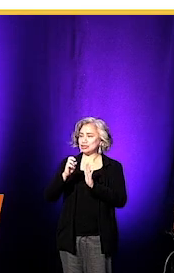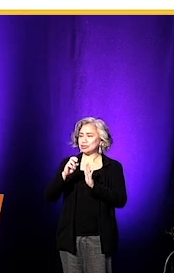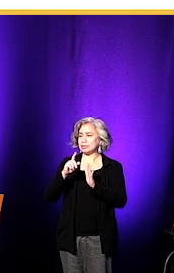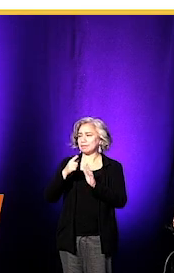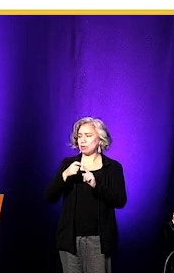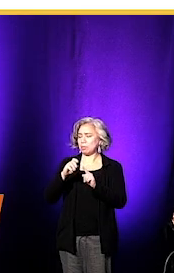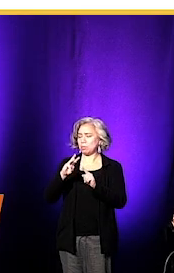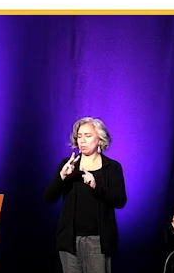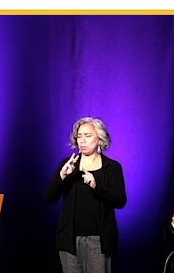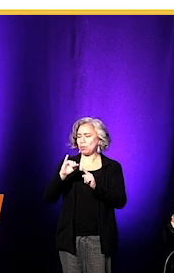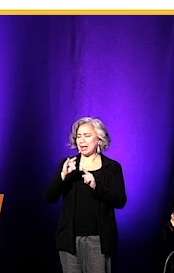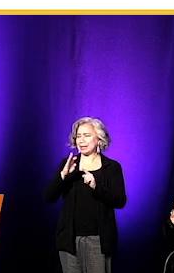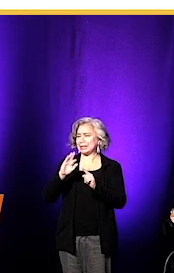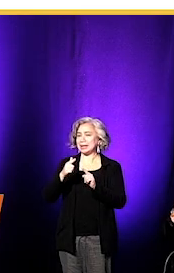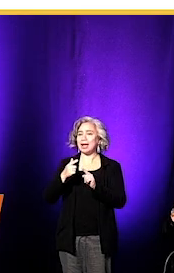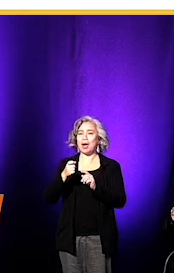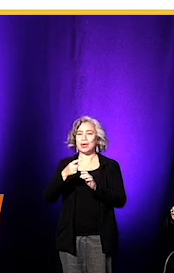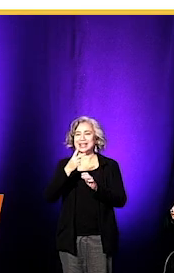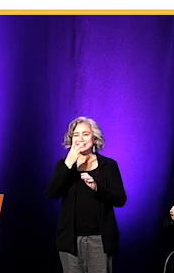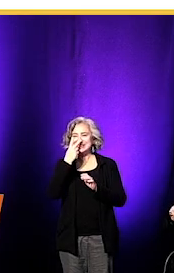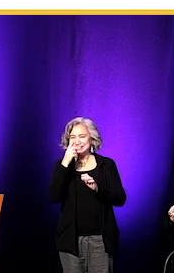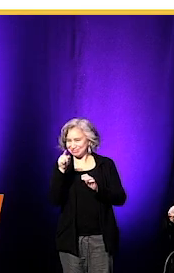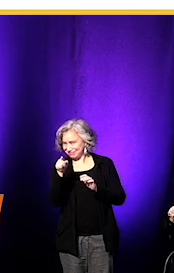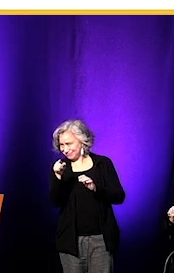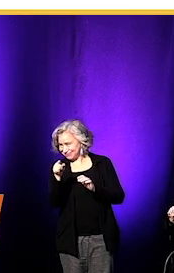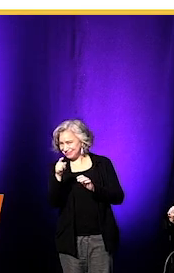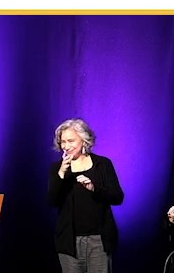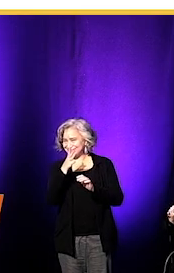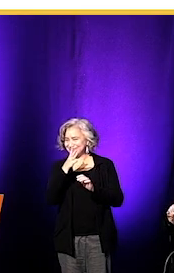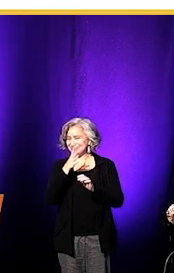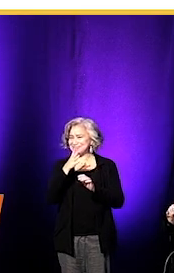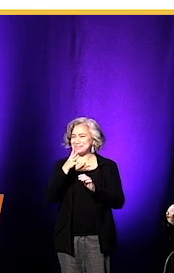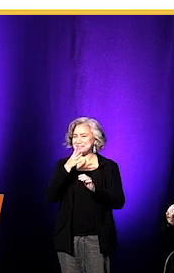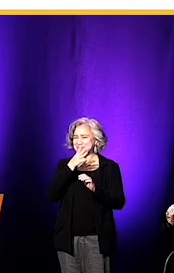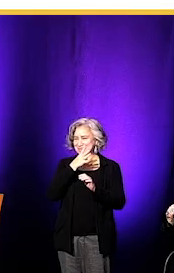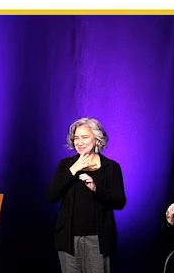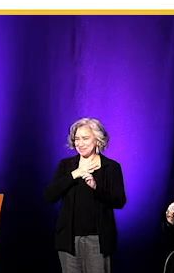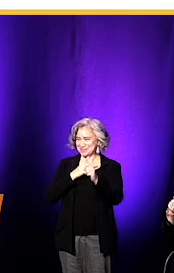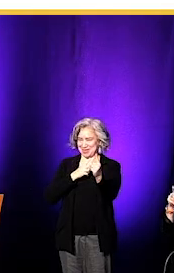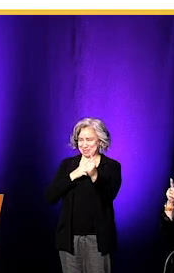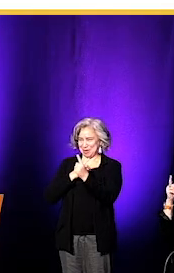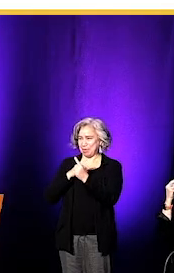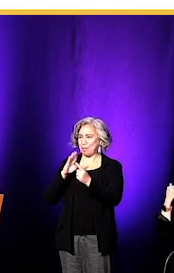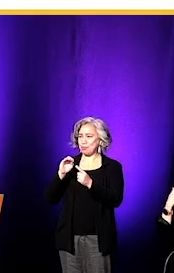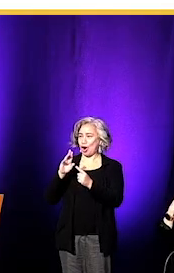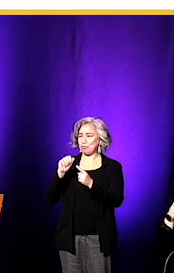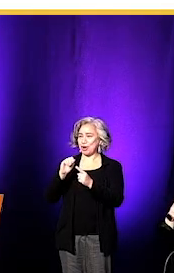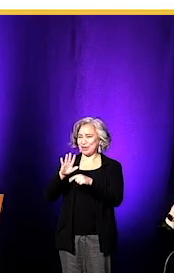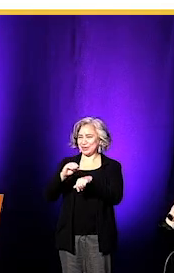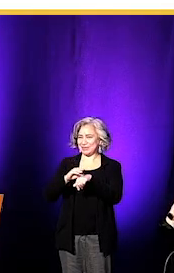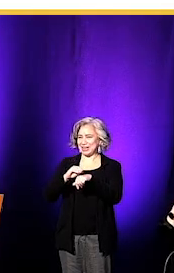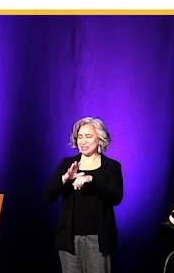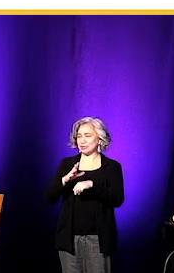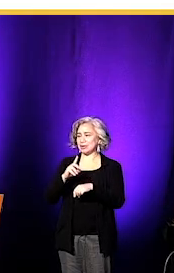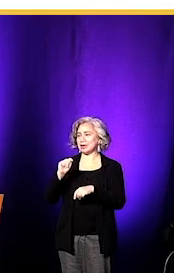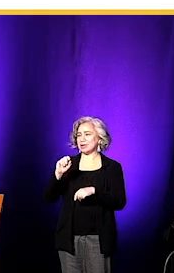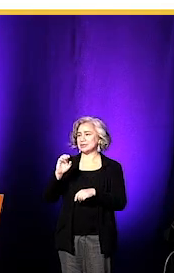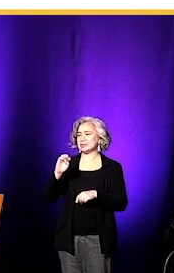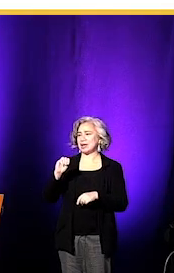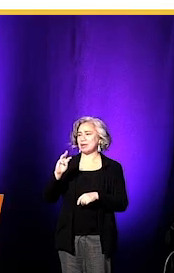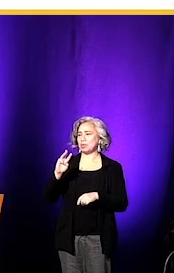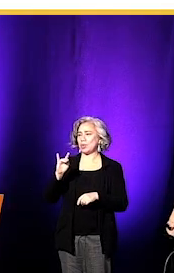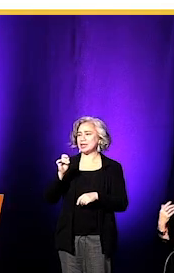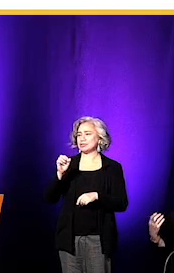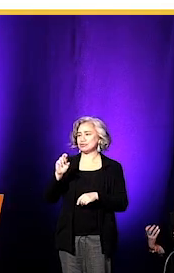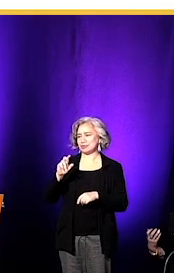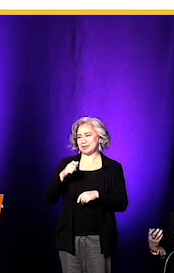who, just as she's coming up, was actually Barbara's advisor, and also Tom Weisner, who I refer, and